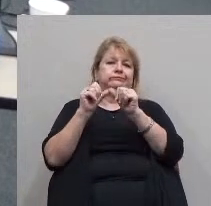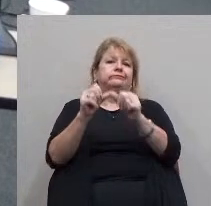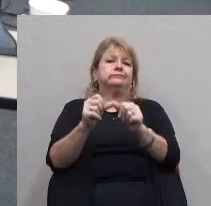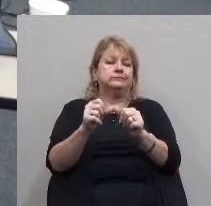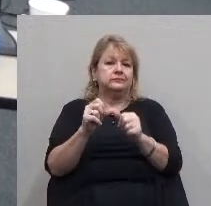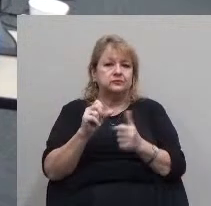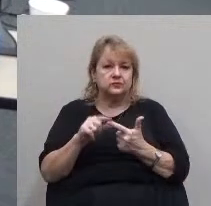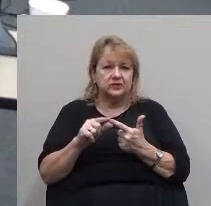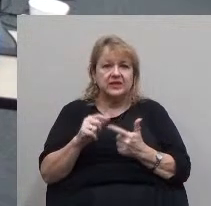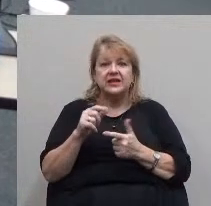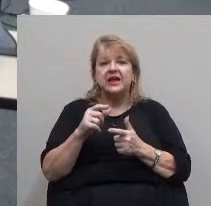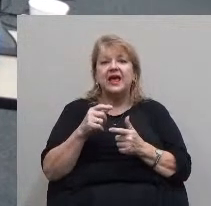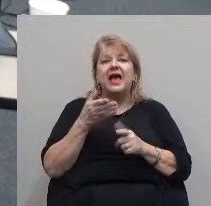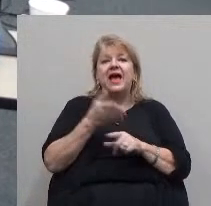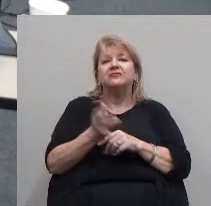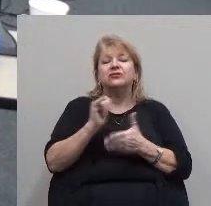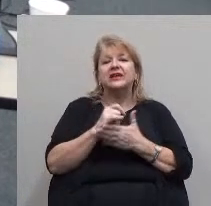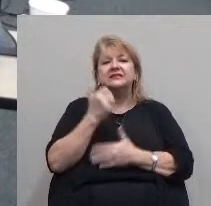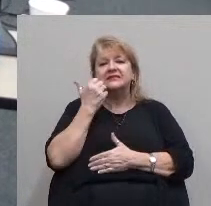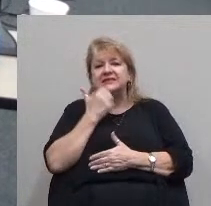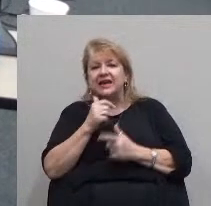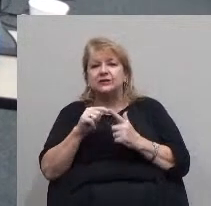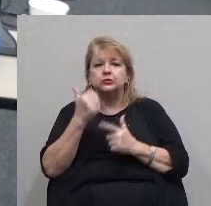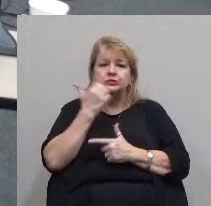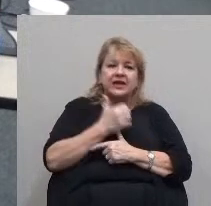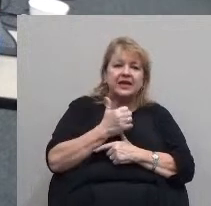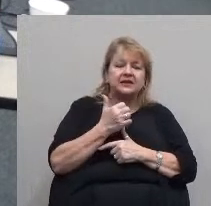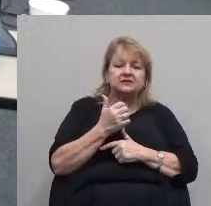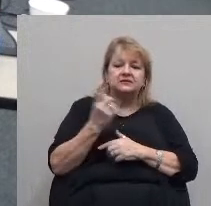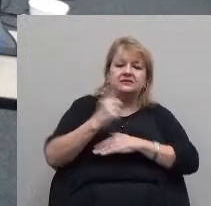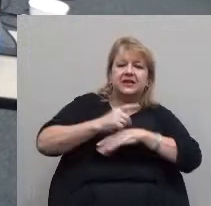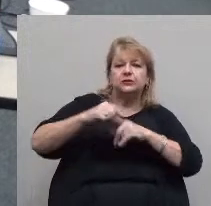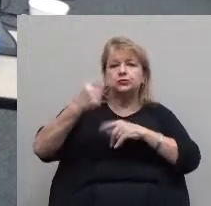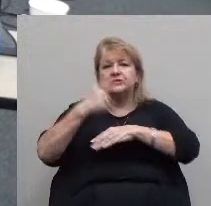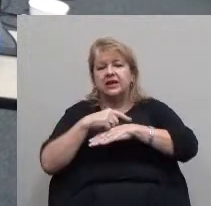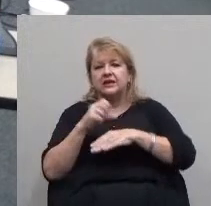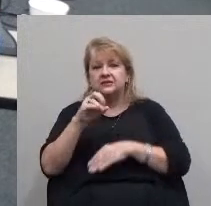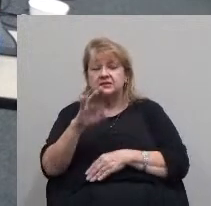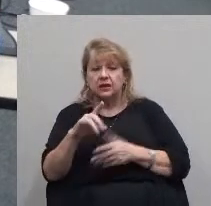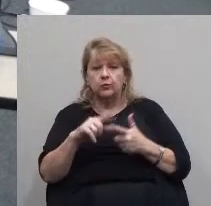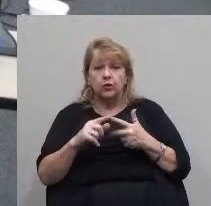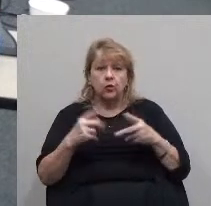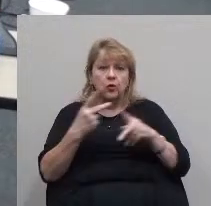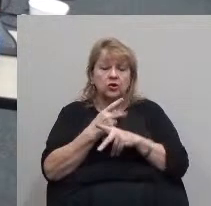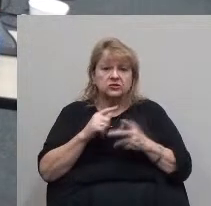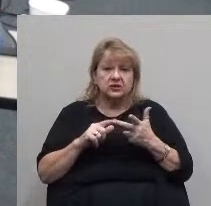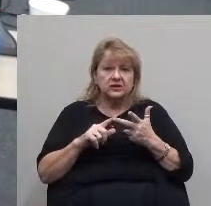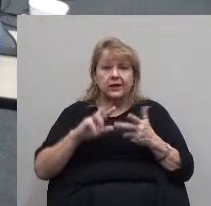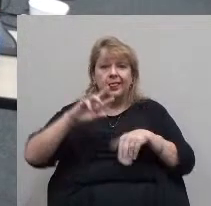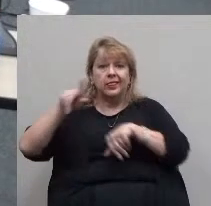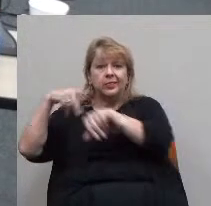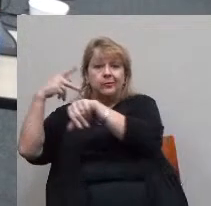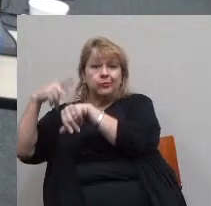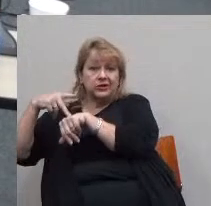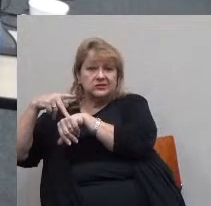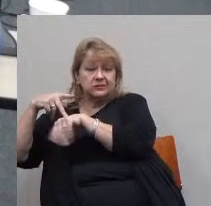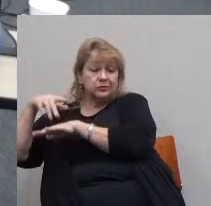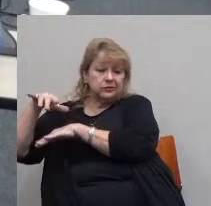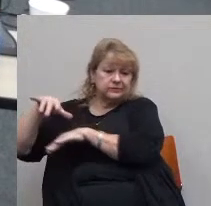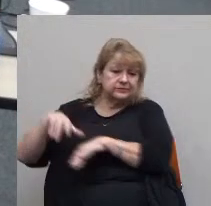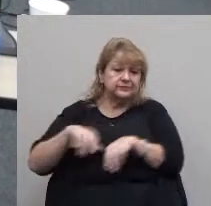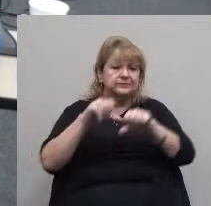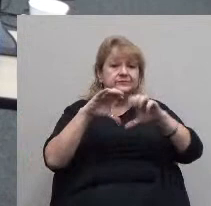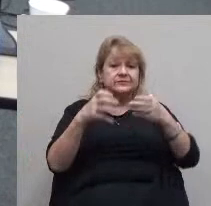Then after that, it's a day-to-day sub. Or the worst situation that too often happens is the principal has to step into the classroom and say,